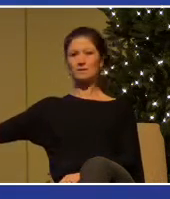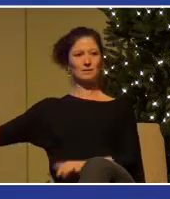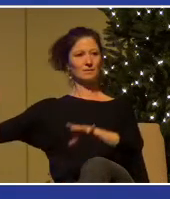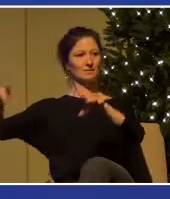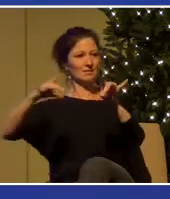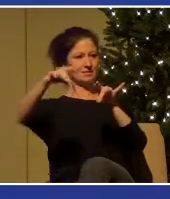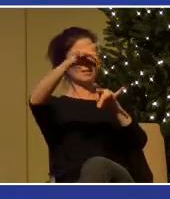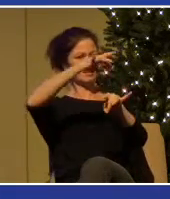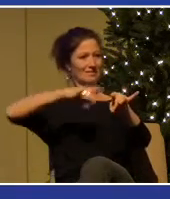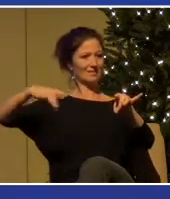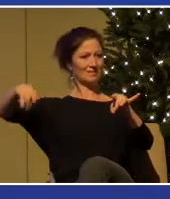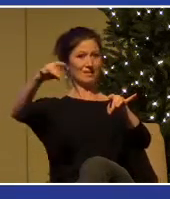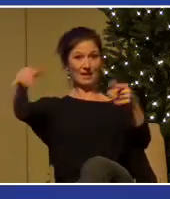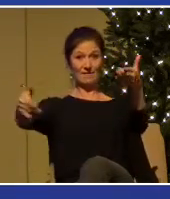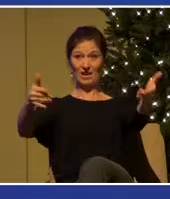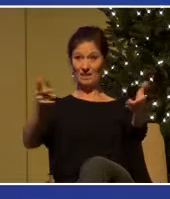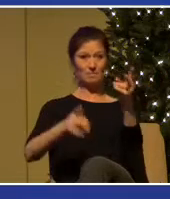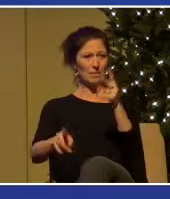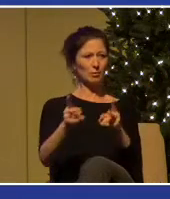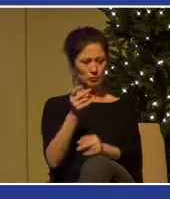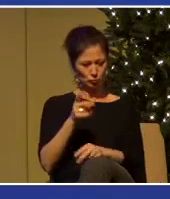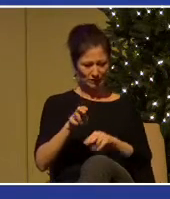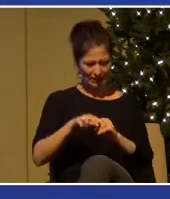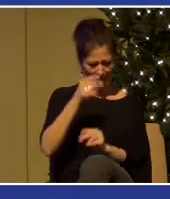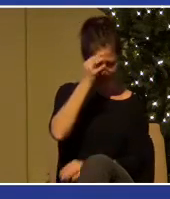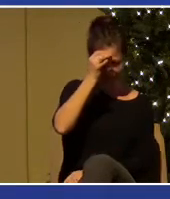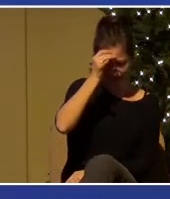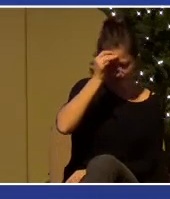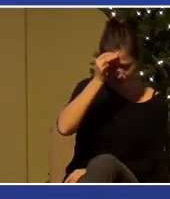And we invited people to sit and think a bit